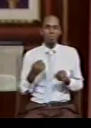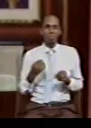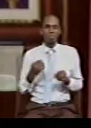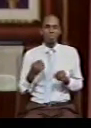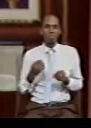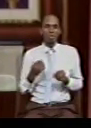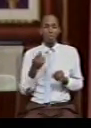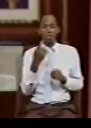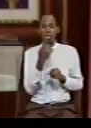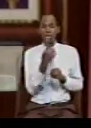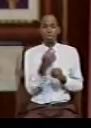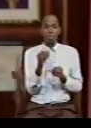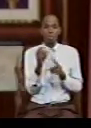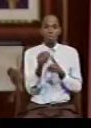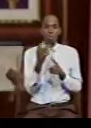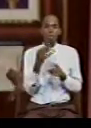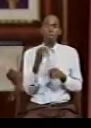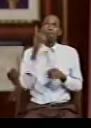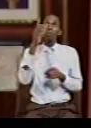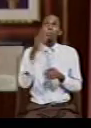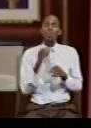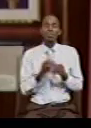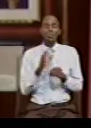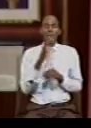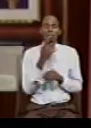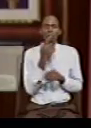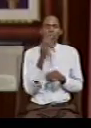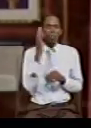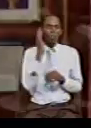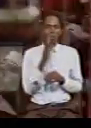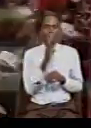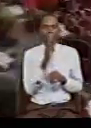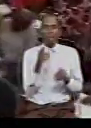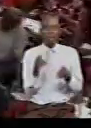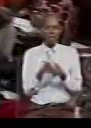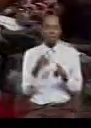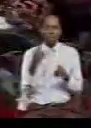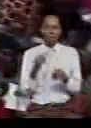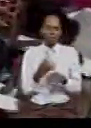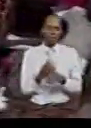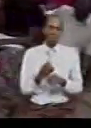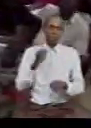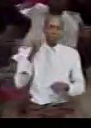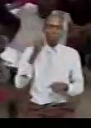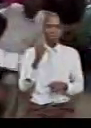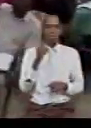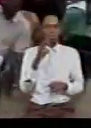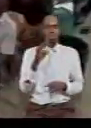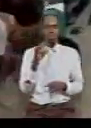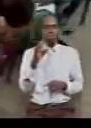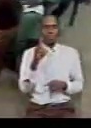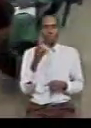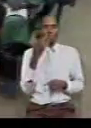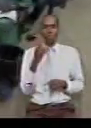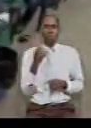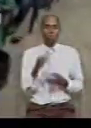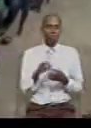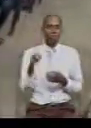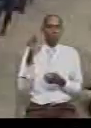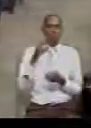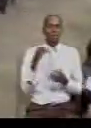God. The word of God in your mouth will be like the sword of the Spirit. It